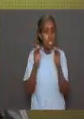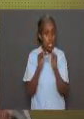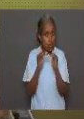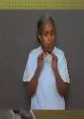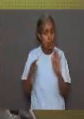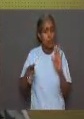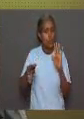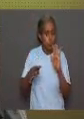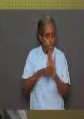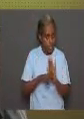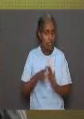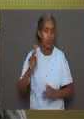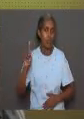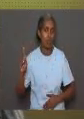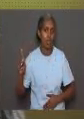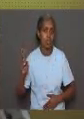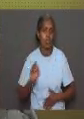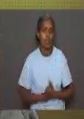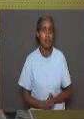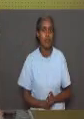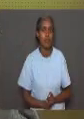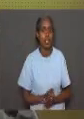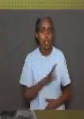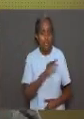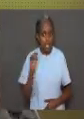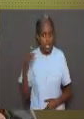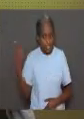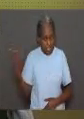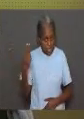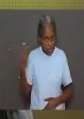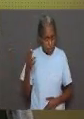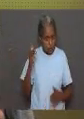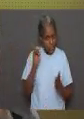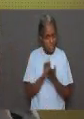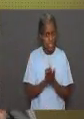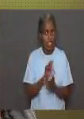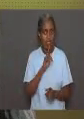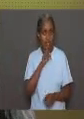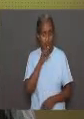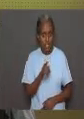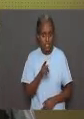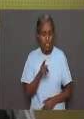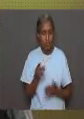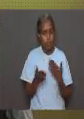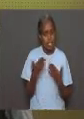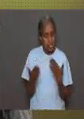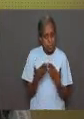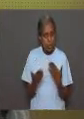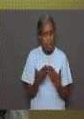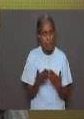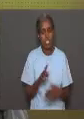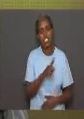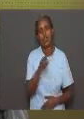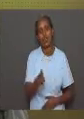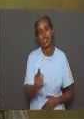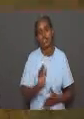to -1, and use that fact to simplify the